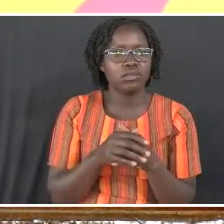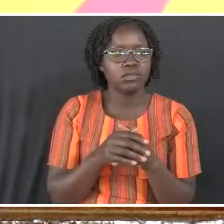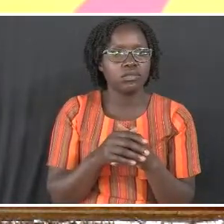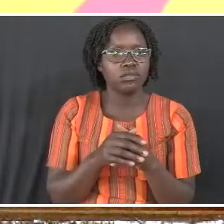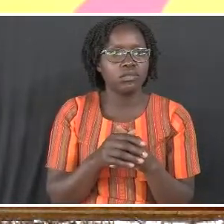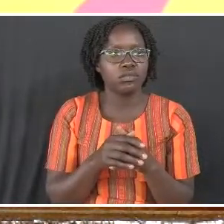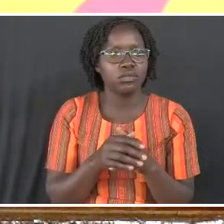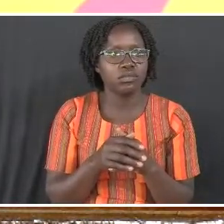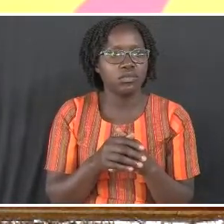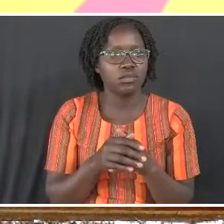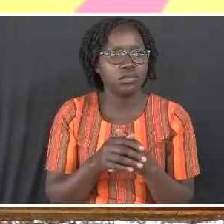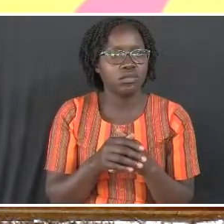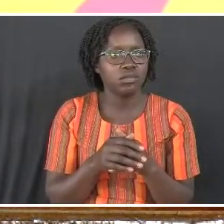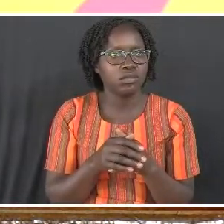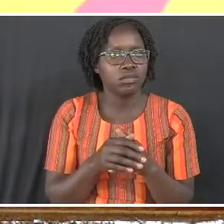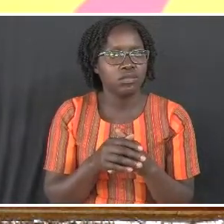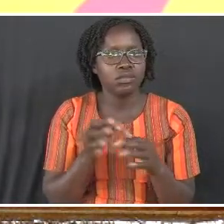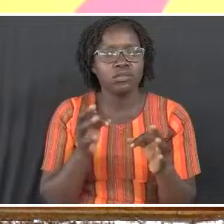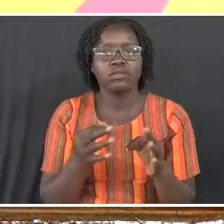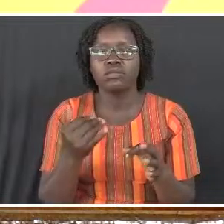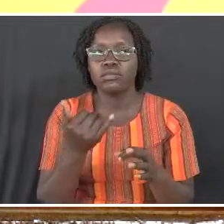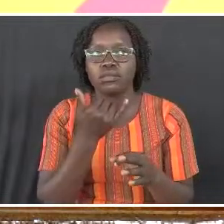yeah, if you brush like that,